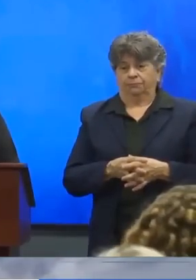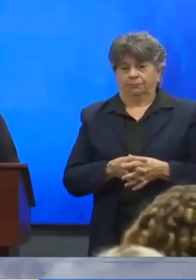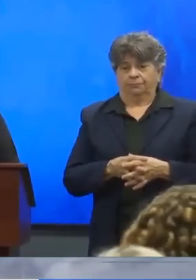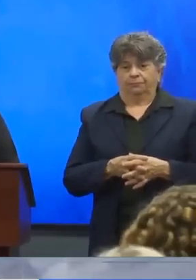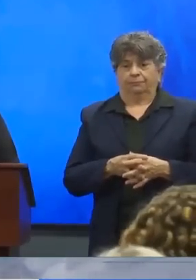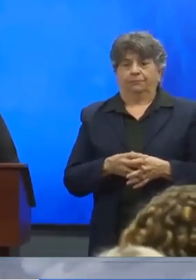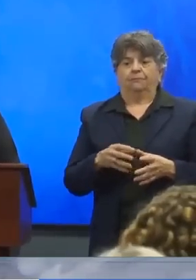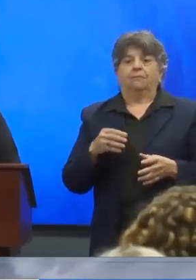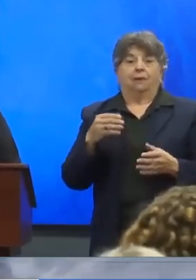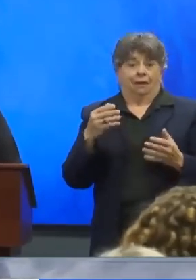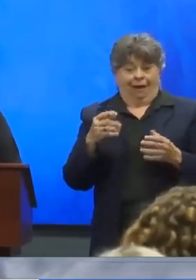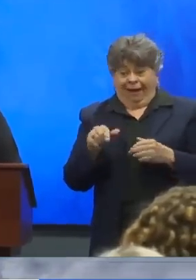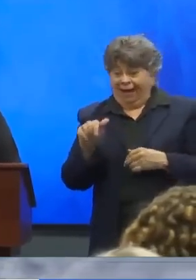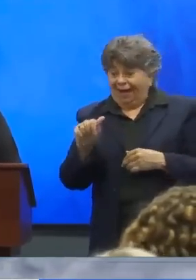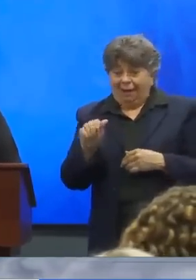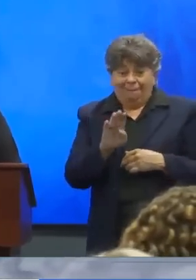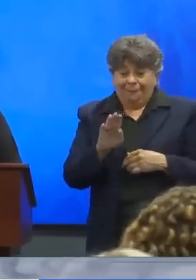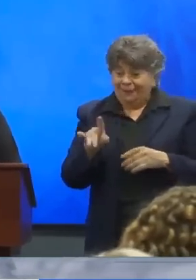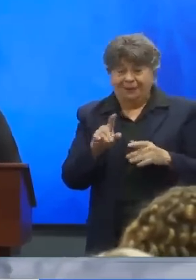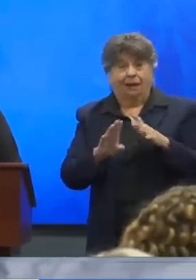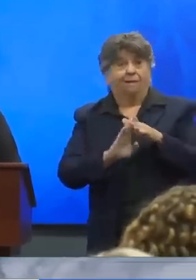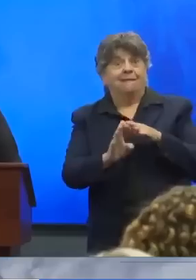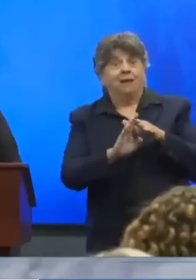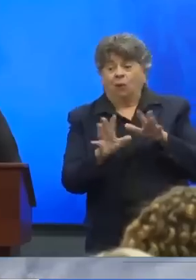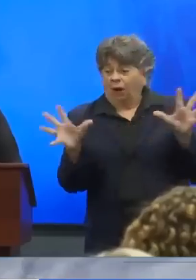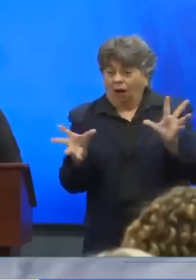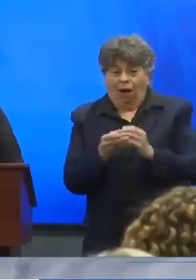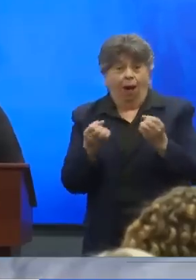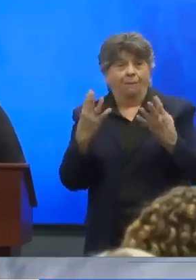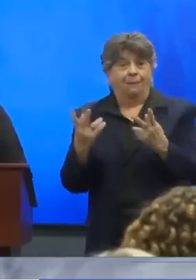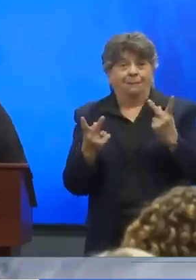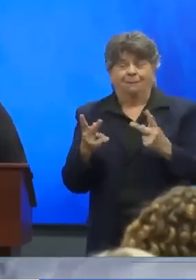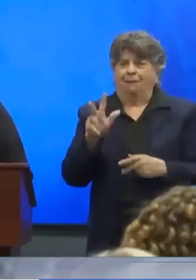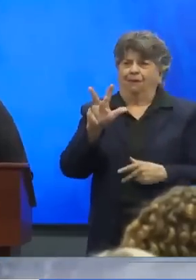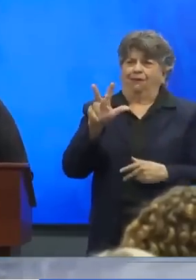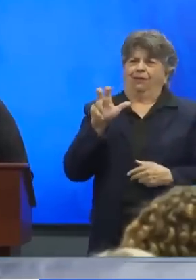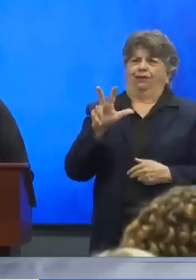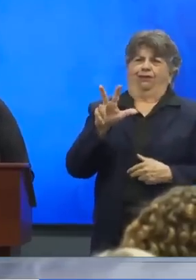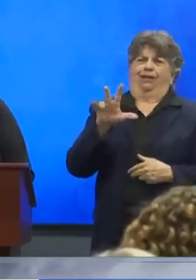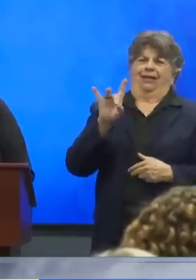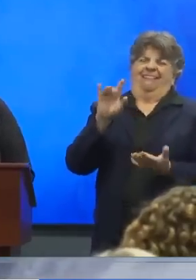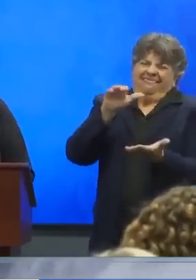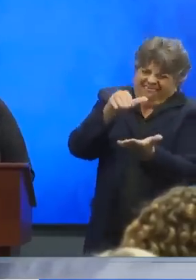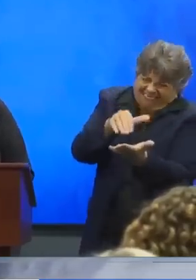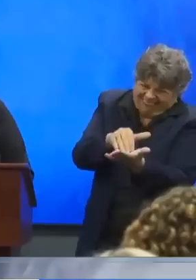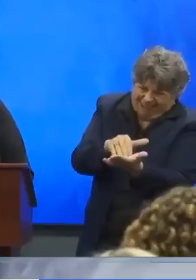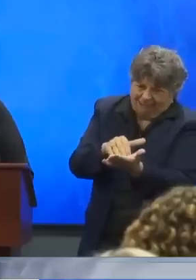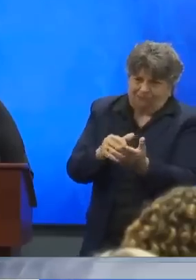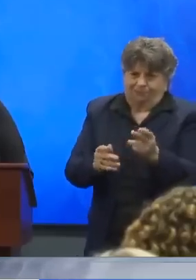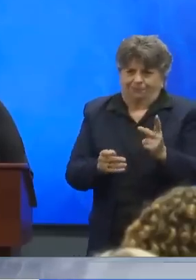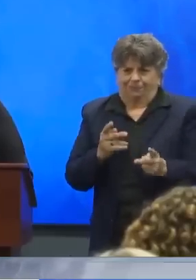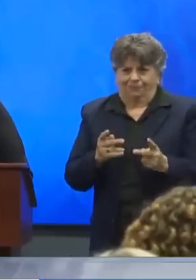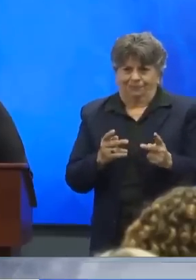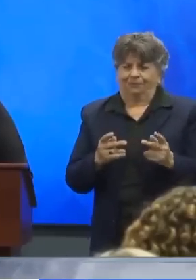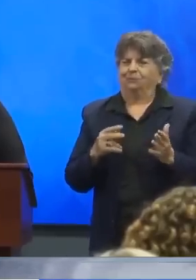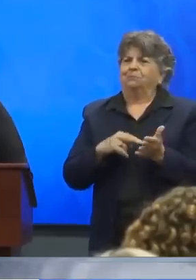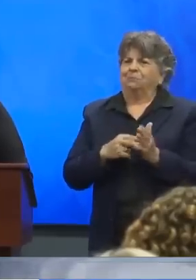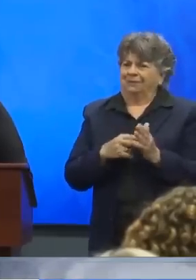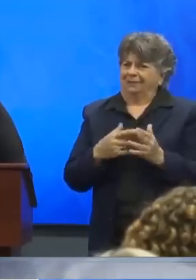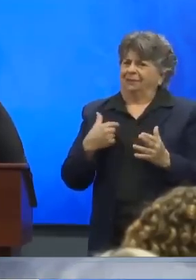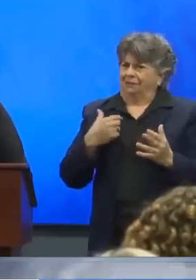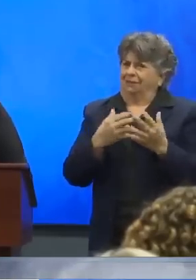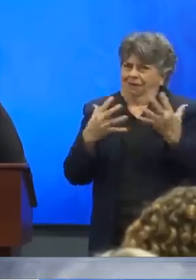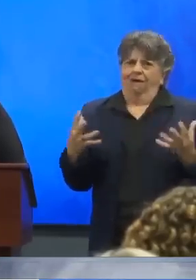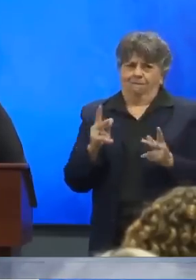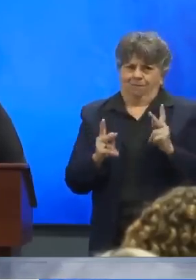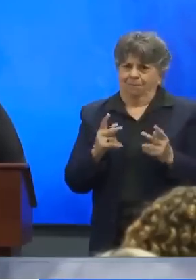people are currently under that evacuation order. We want you to stay informed. You can sign up for Alert Pinellas. You can download the